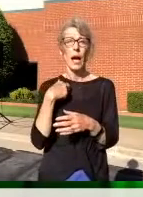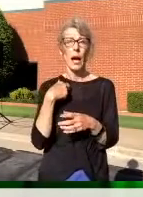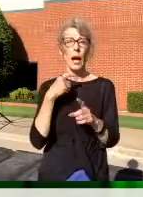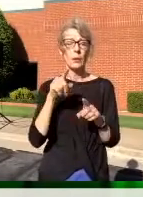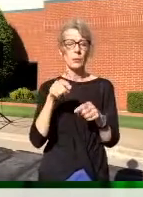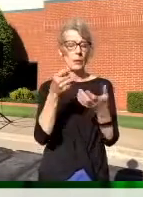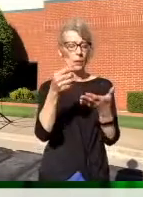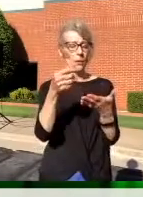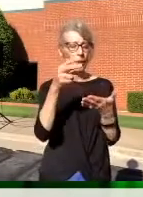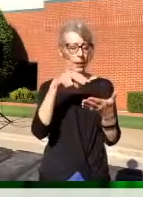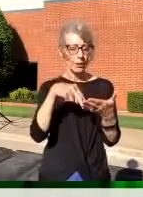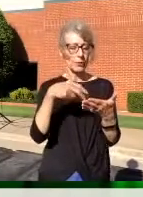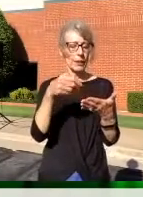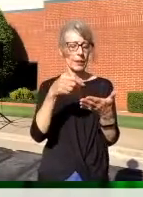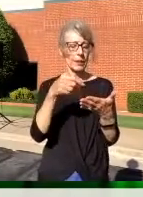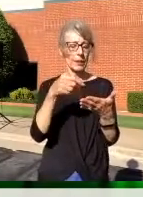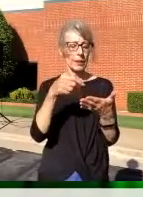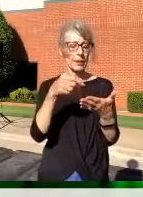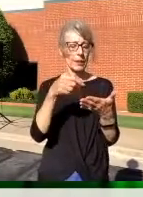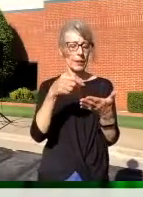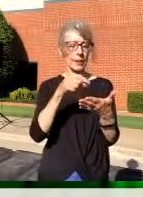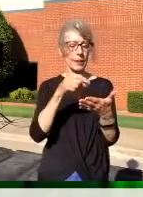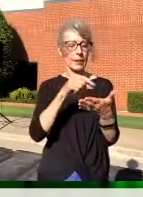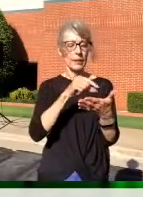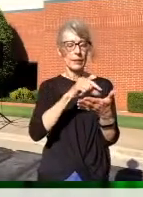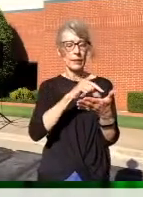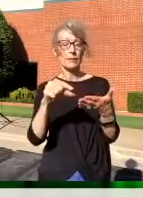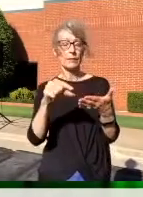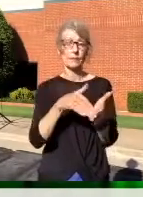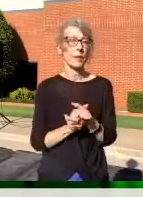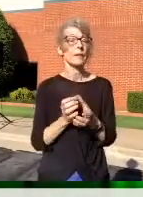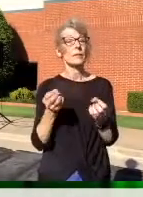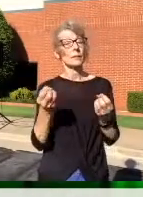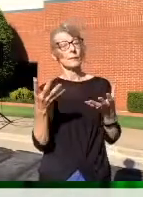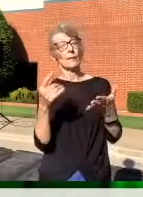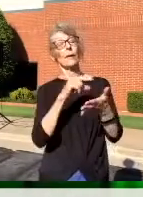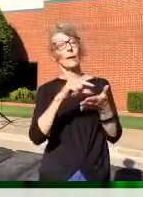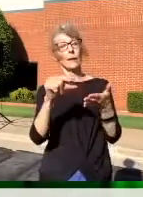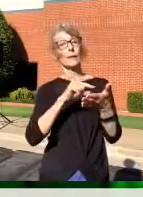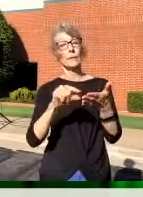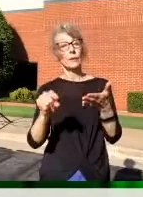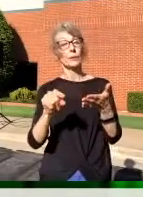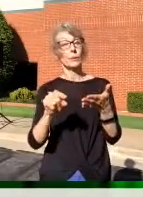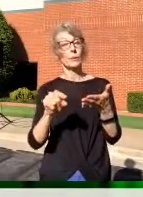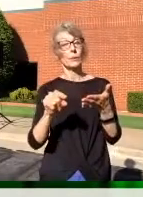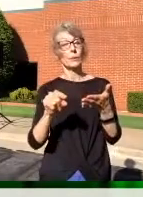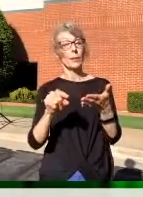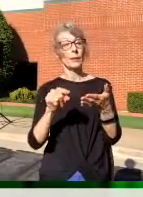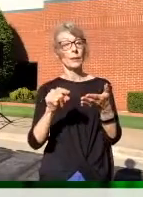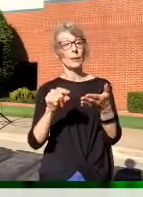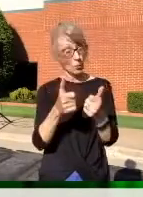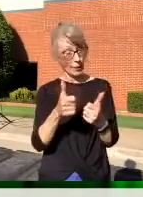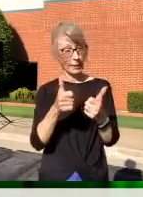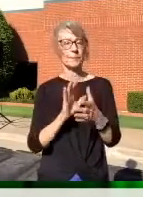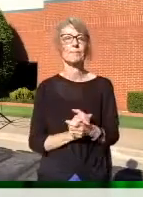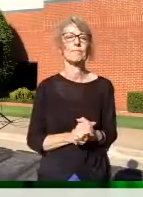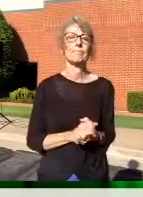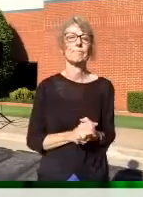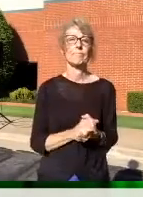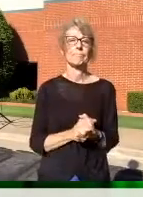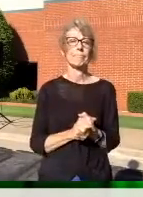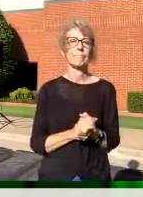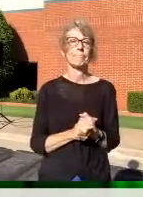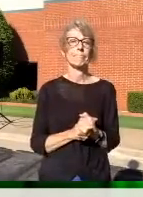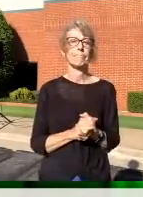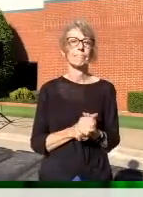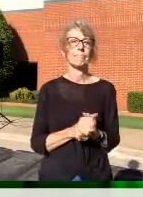verses later. It's a lot of Bible, so we're just going to plow through it quickly. So bear with me here. First reason I want to put forth